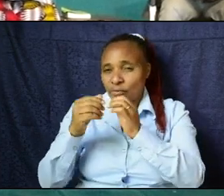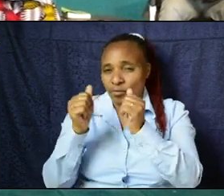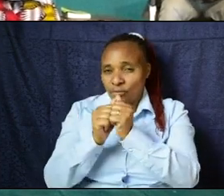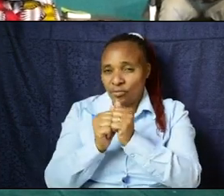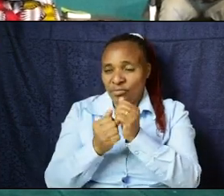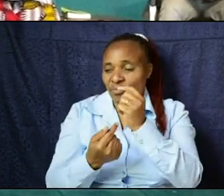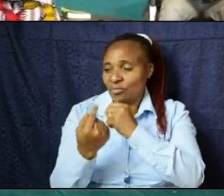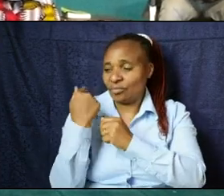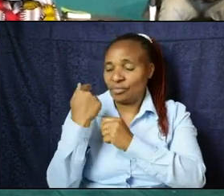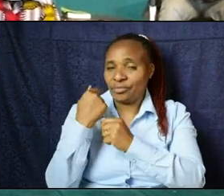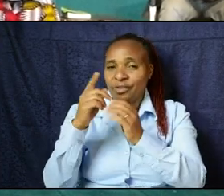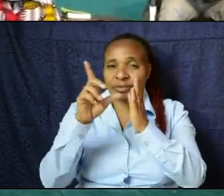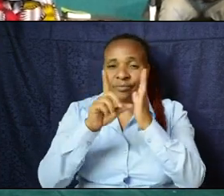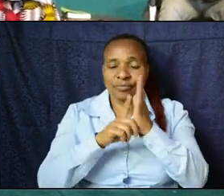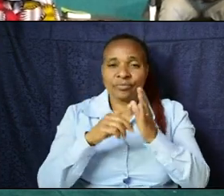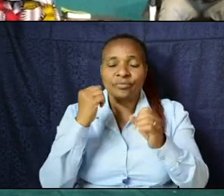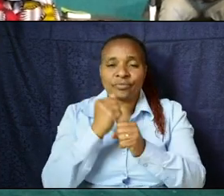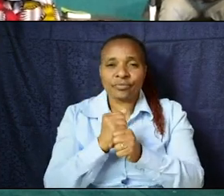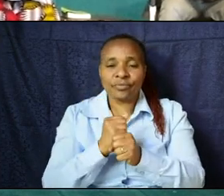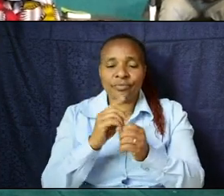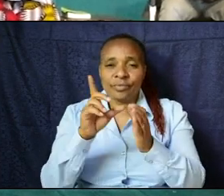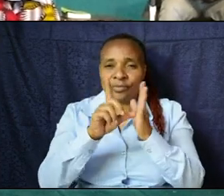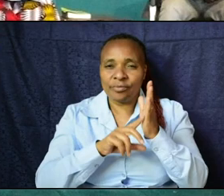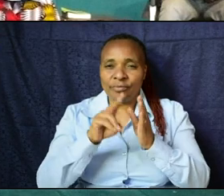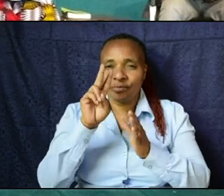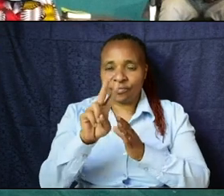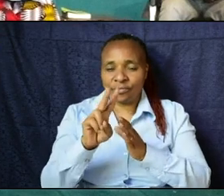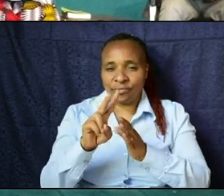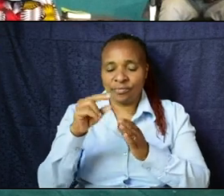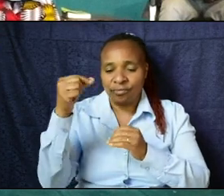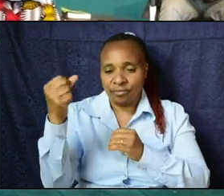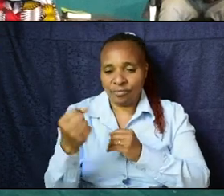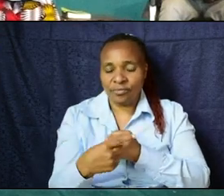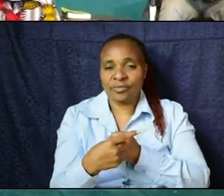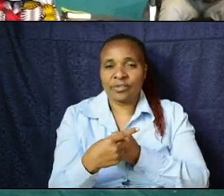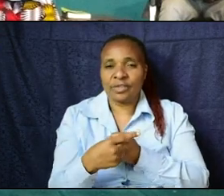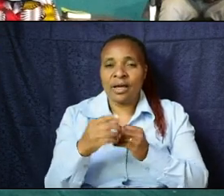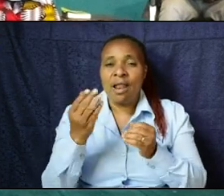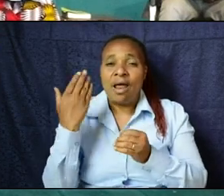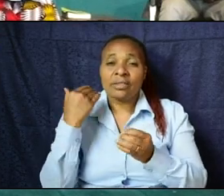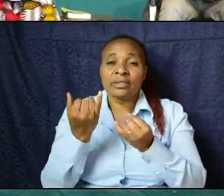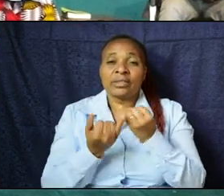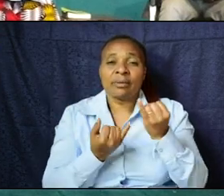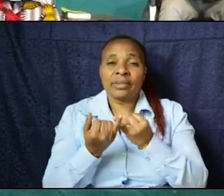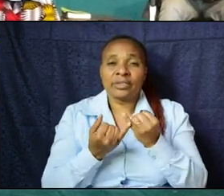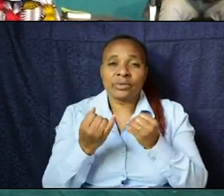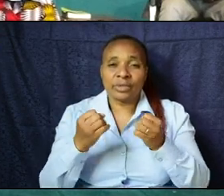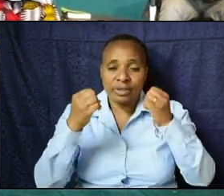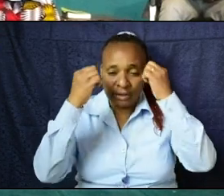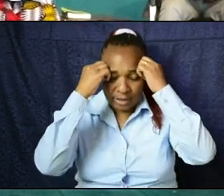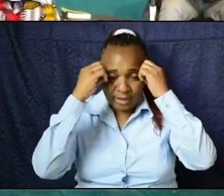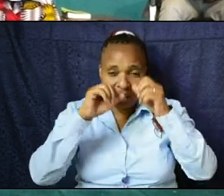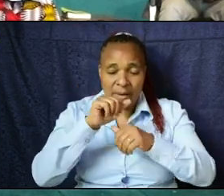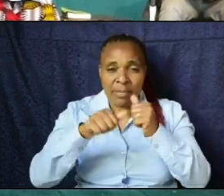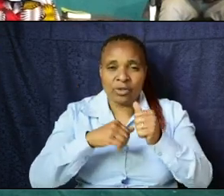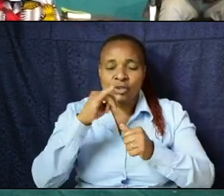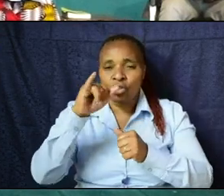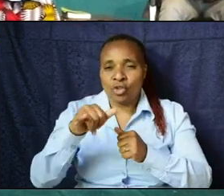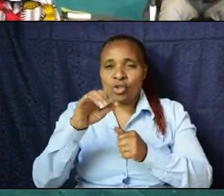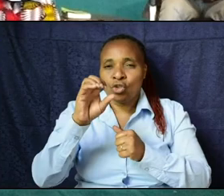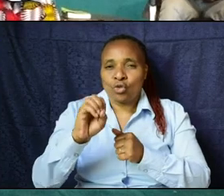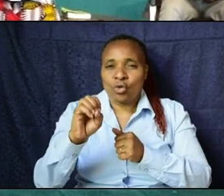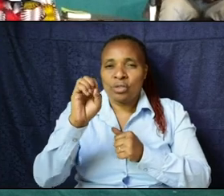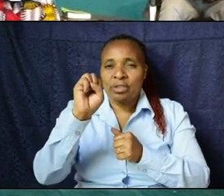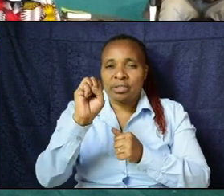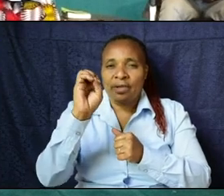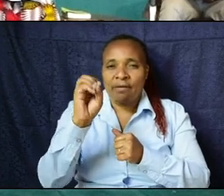previous lesson we did. So this is lesson two in our quarter. And last Sabbath, we studied about Joseph. You know,